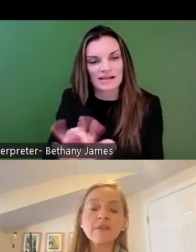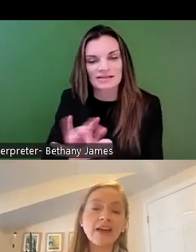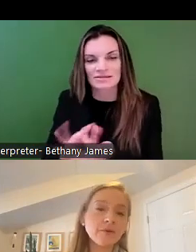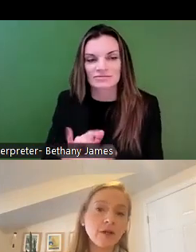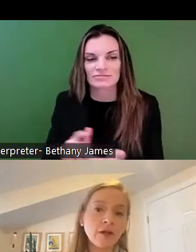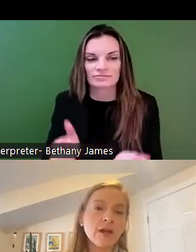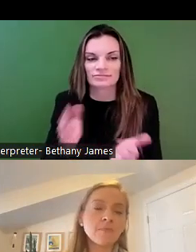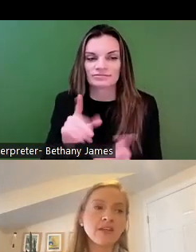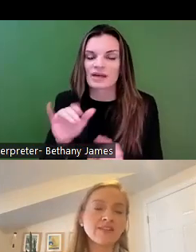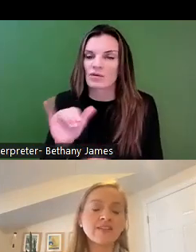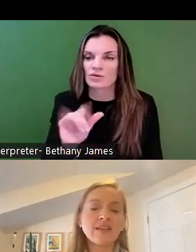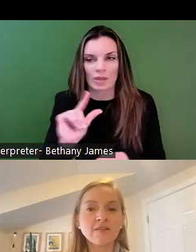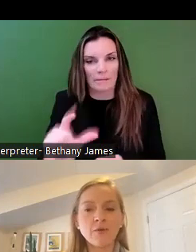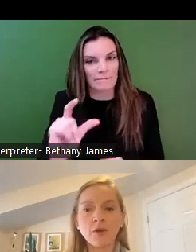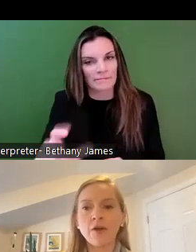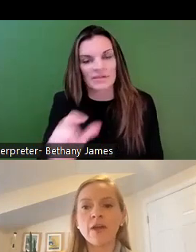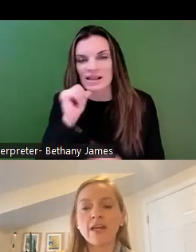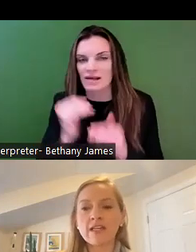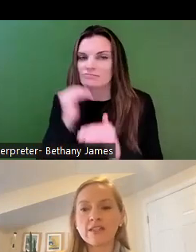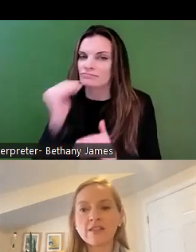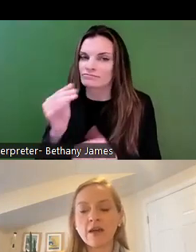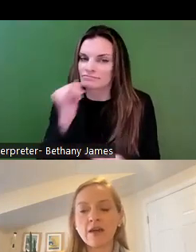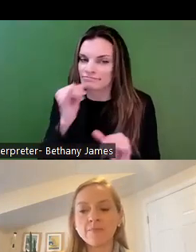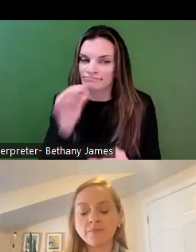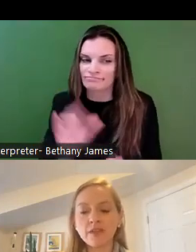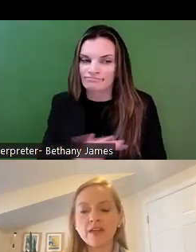want to limit alcohol, because excessive alcohol